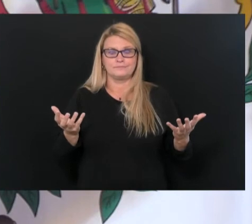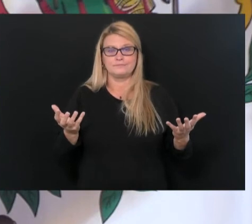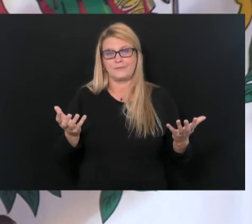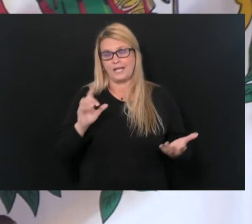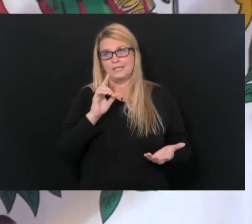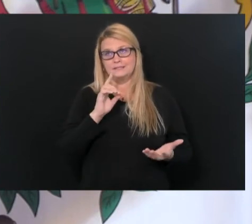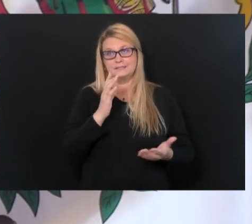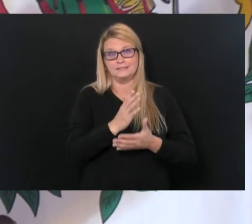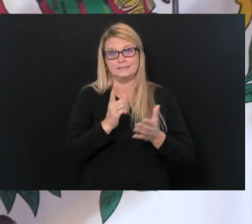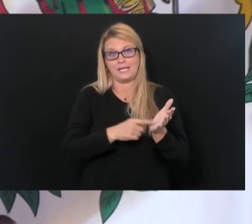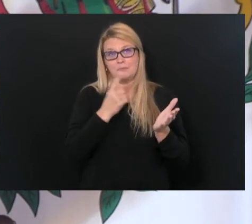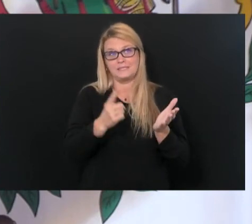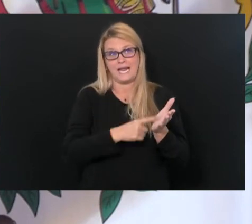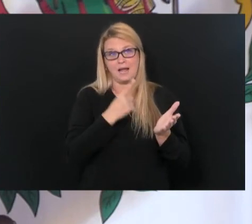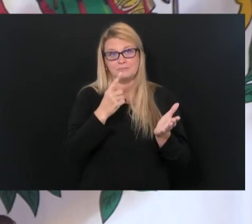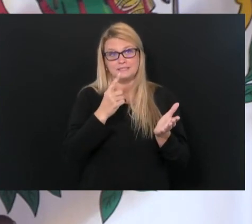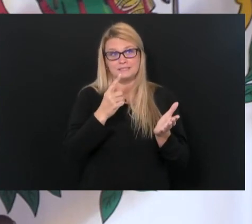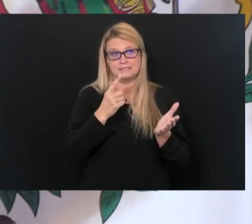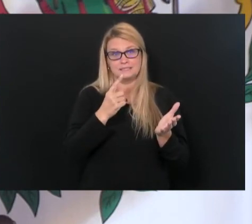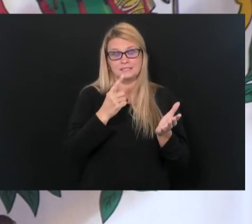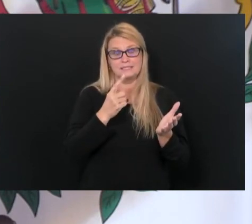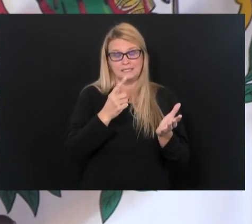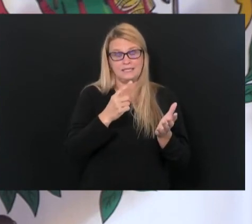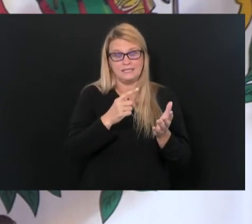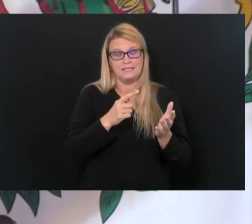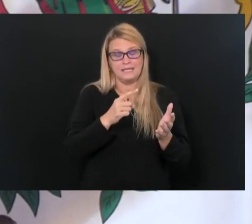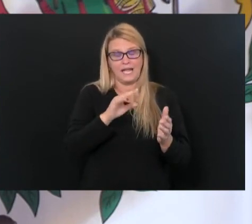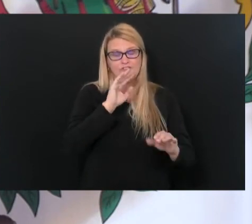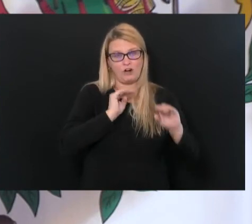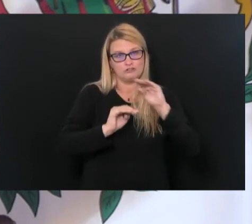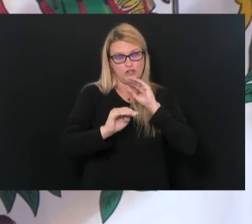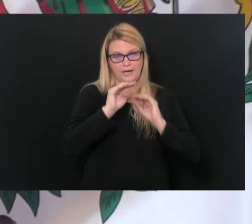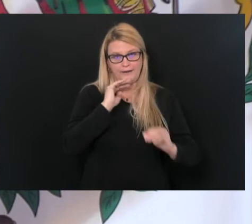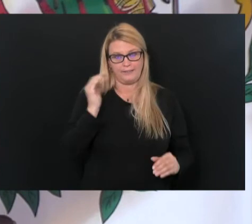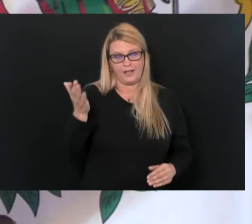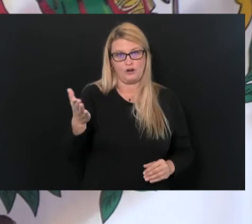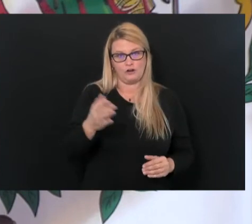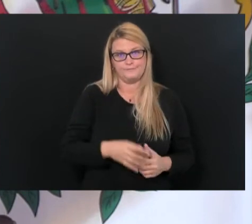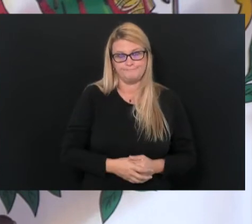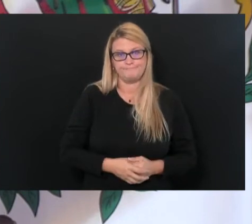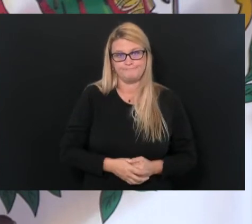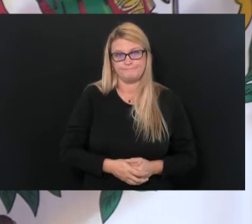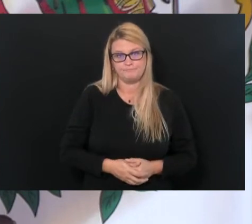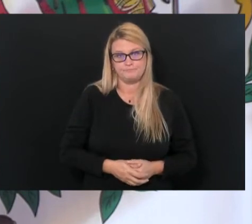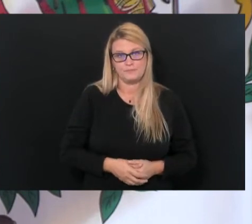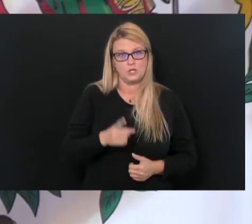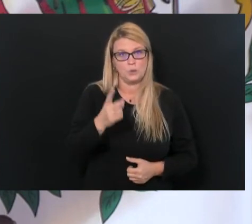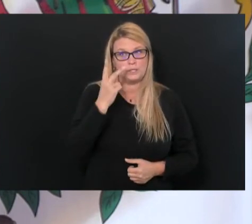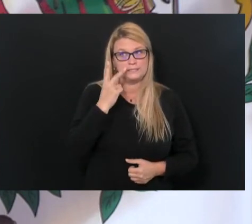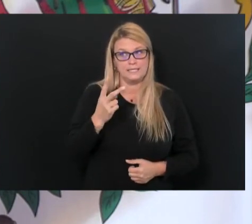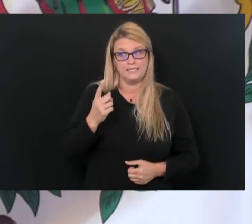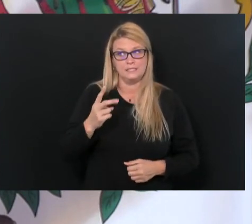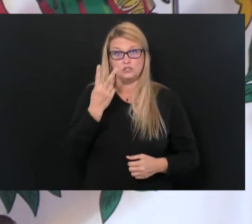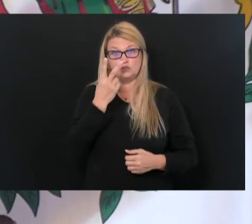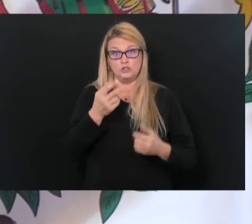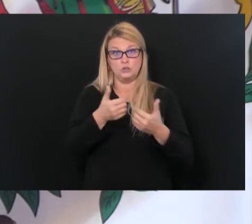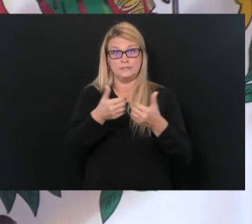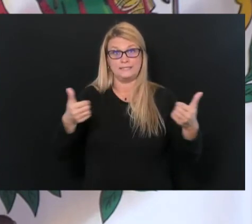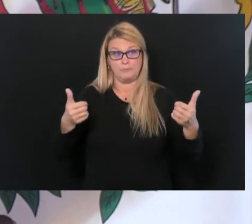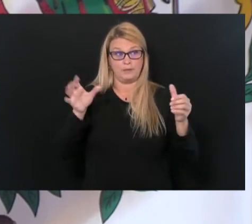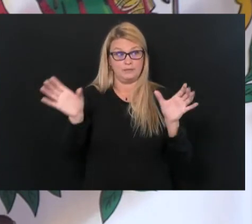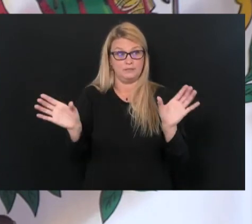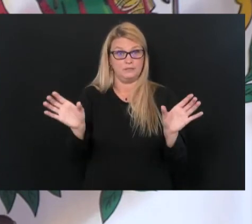at times it's very, very frustrating, to say the least, because you see two sides, Republicans